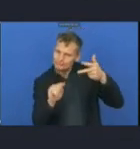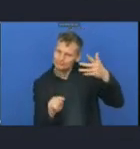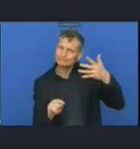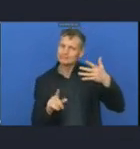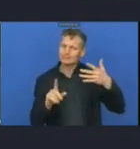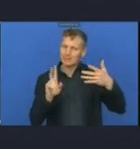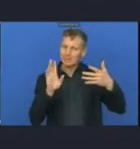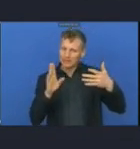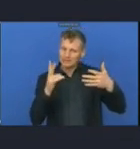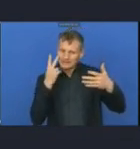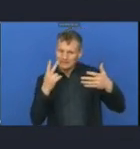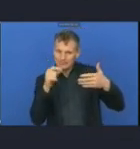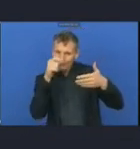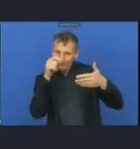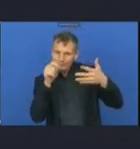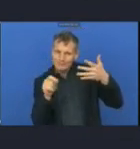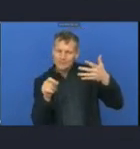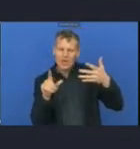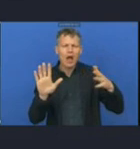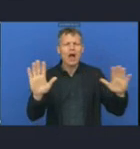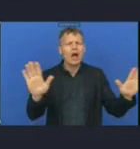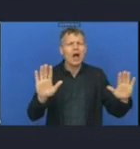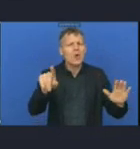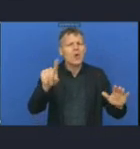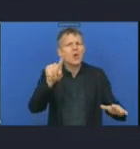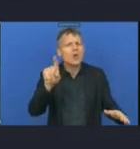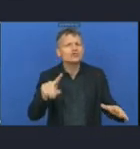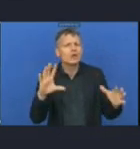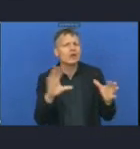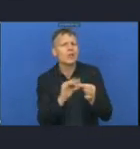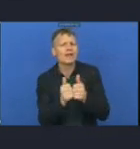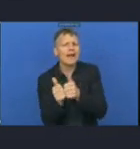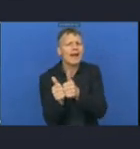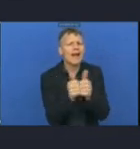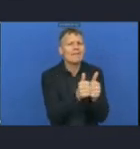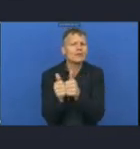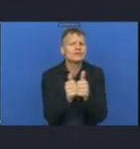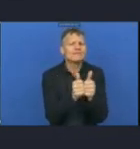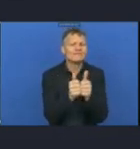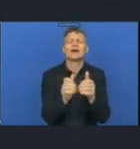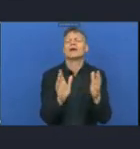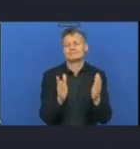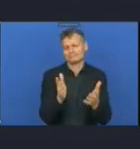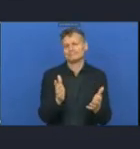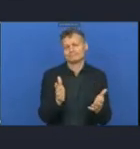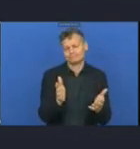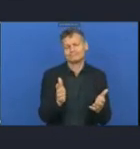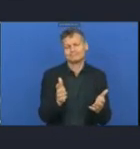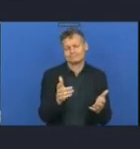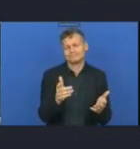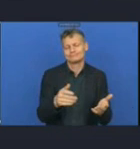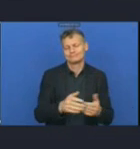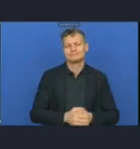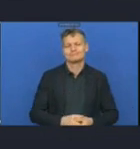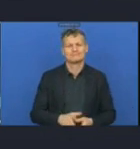on the type of. Ah no, you're talking about collaborative partnerships. So indeed, let me just